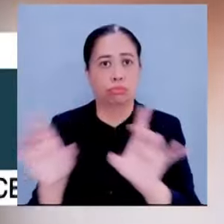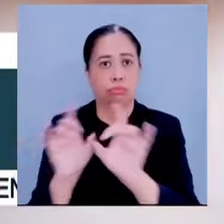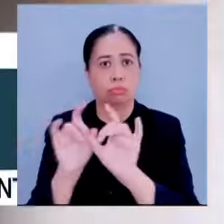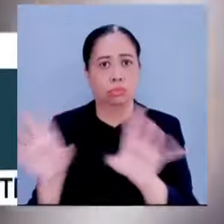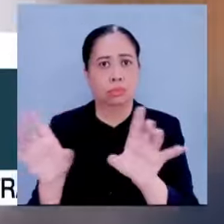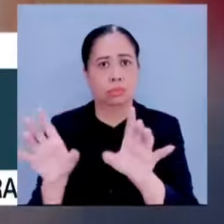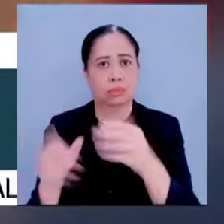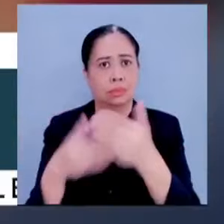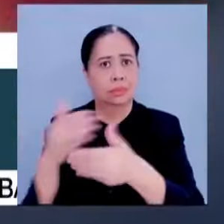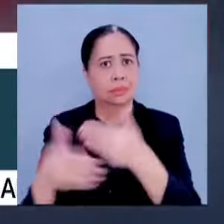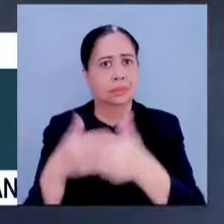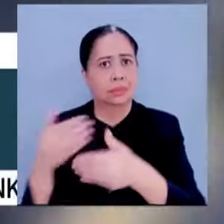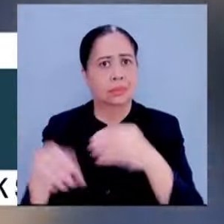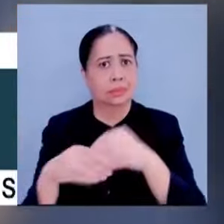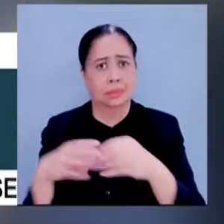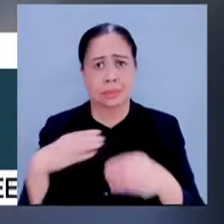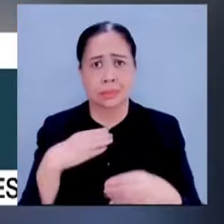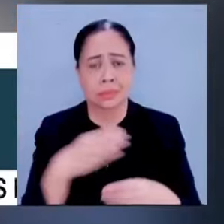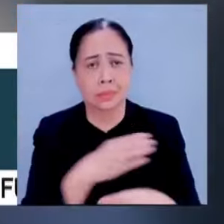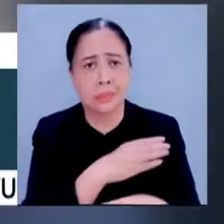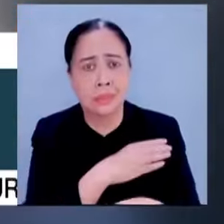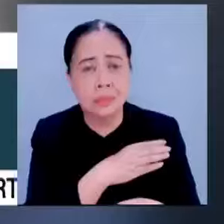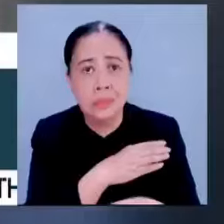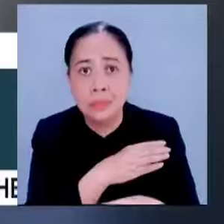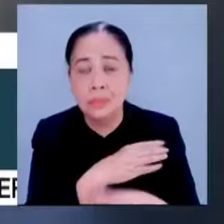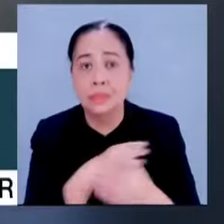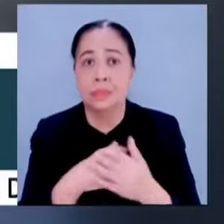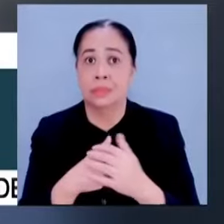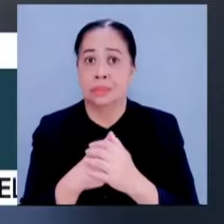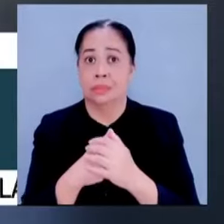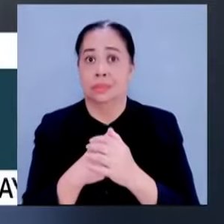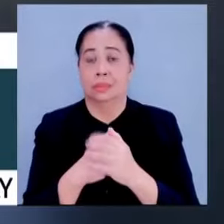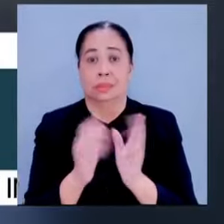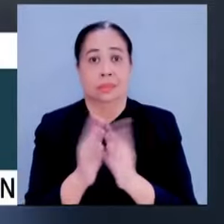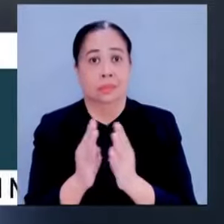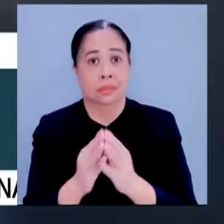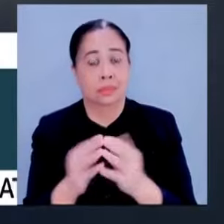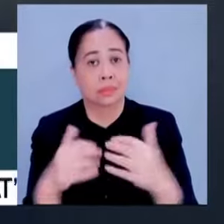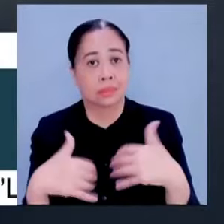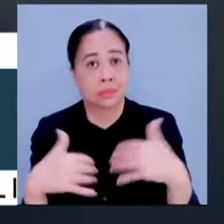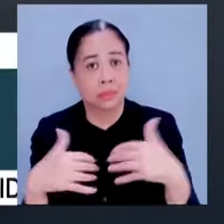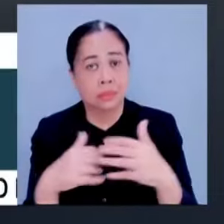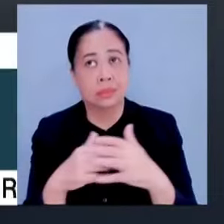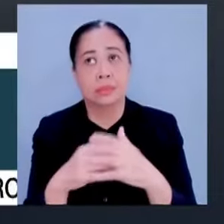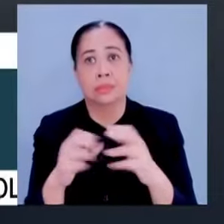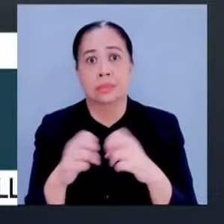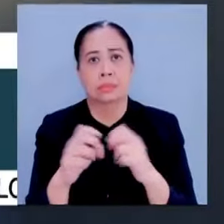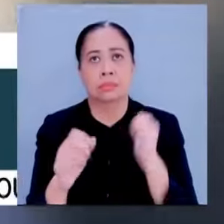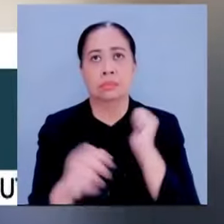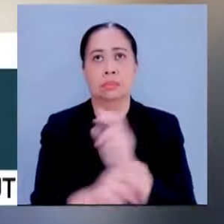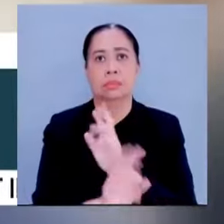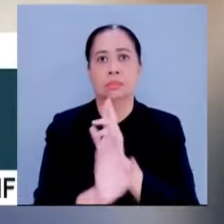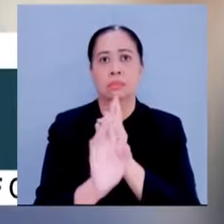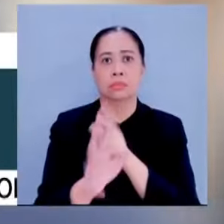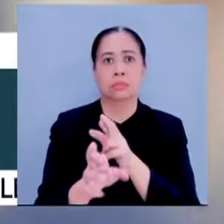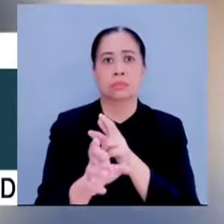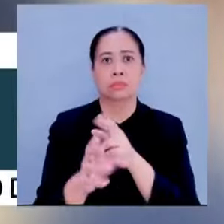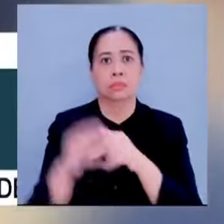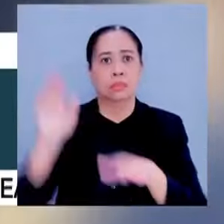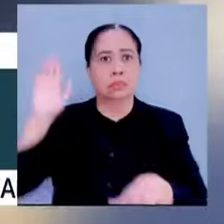proceedings before the House in those committee hearings, even declining to take an